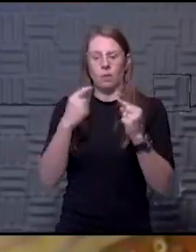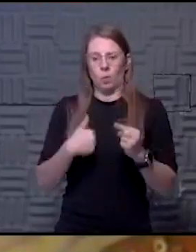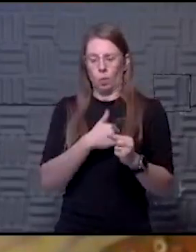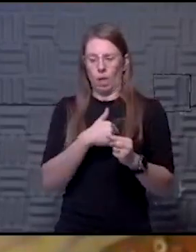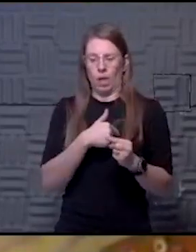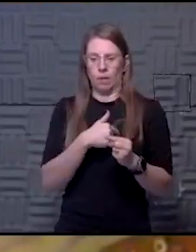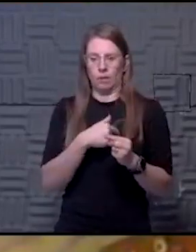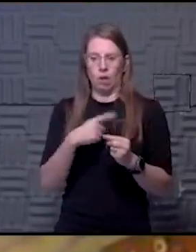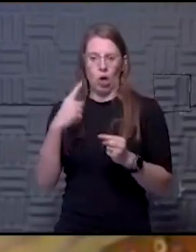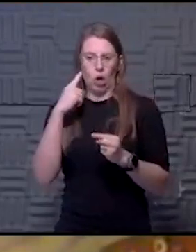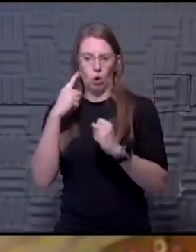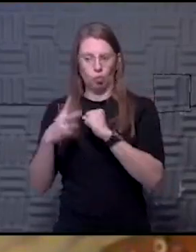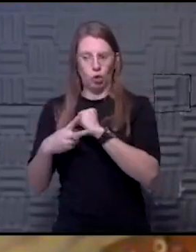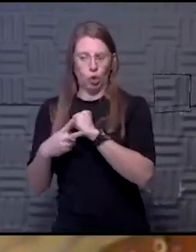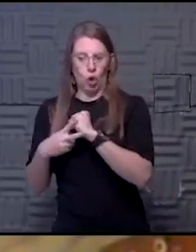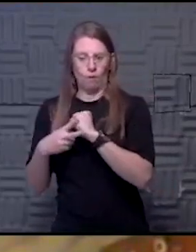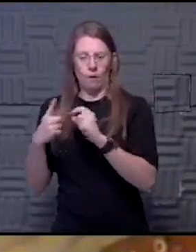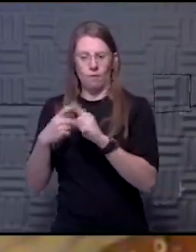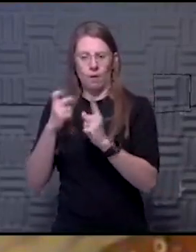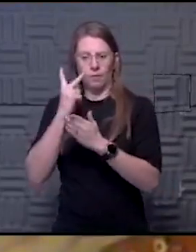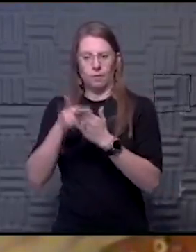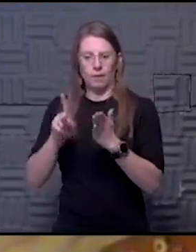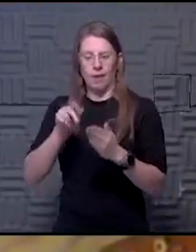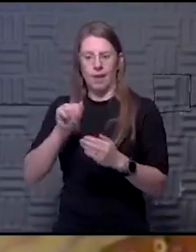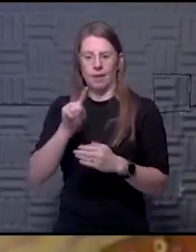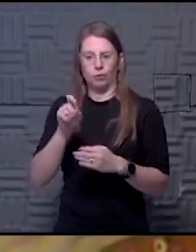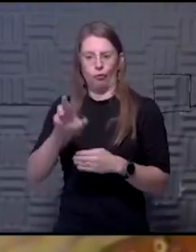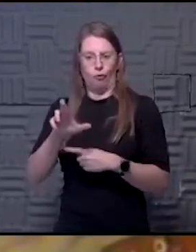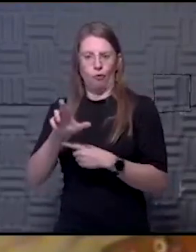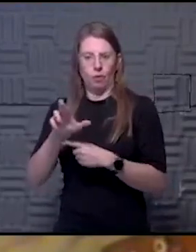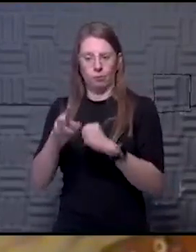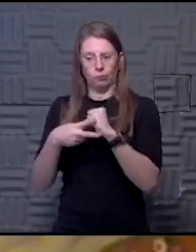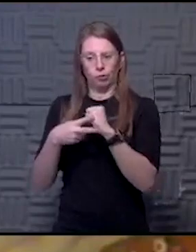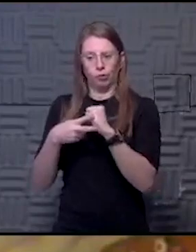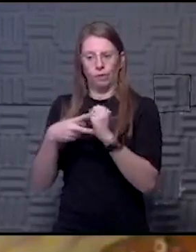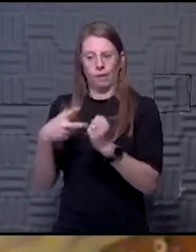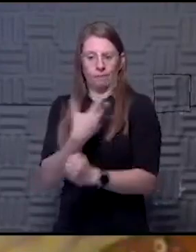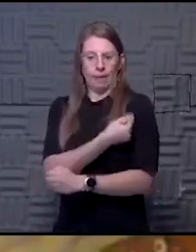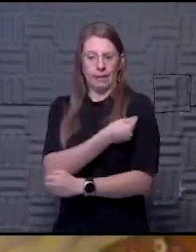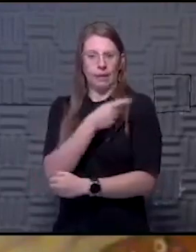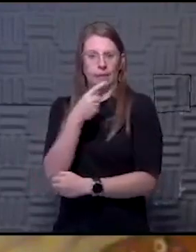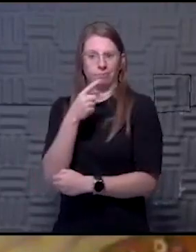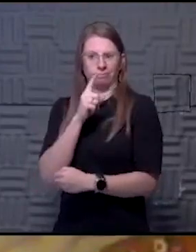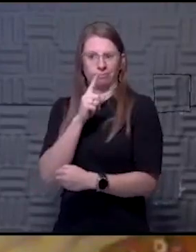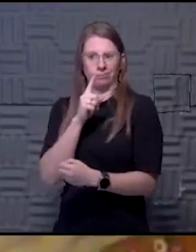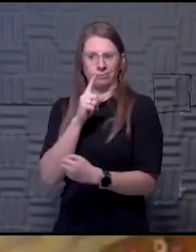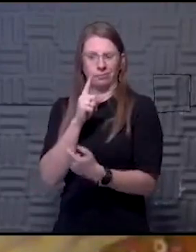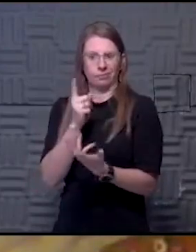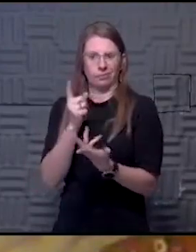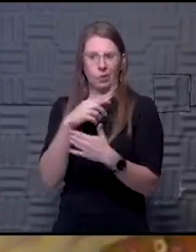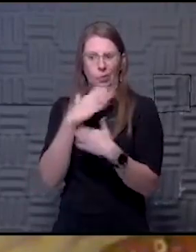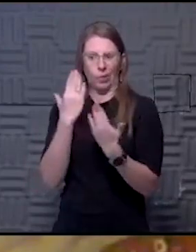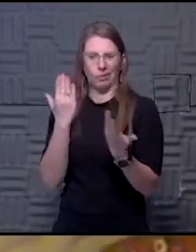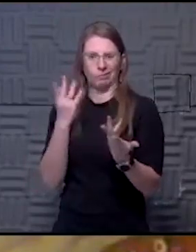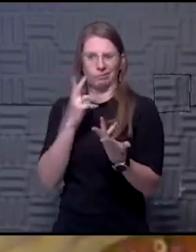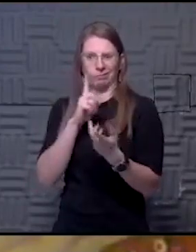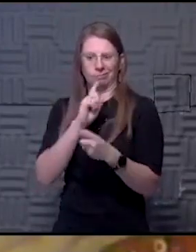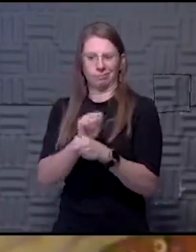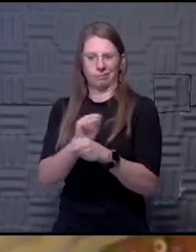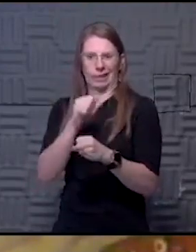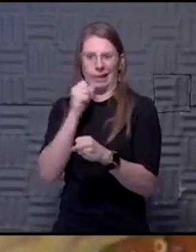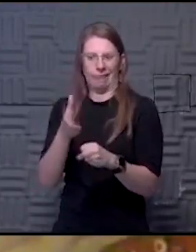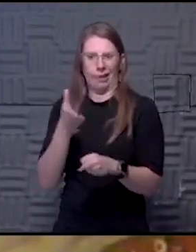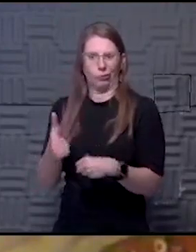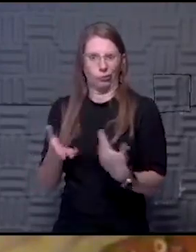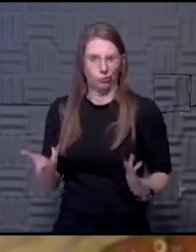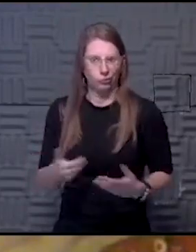of reserve from Secretary Azar, the reserve of vaccine, really was kind of a vaporware reserve. It really didn't exist.